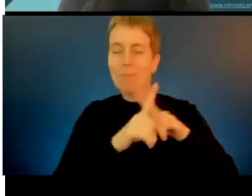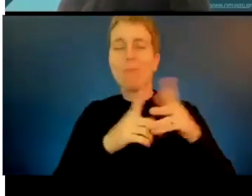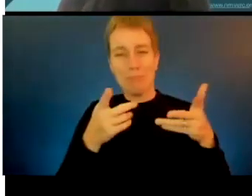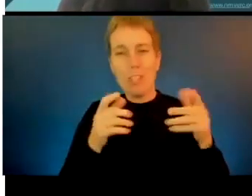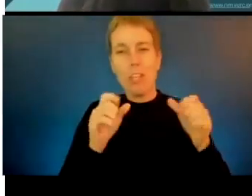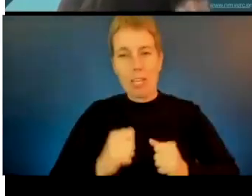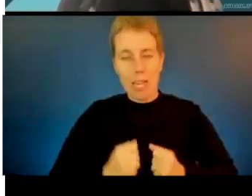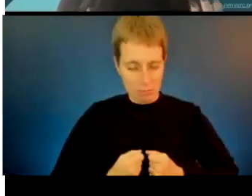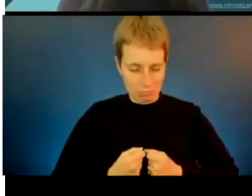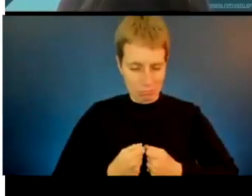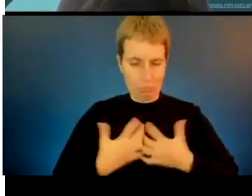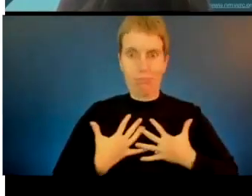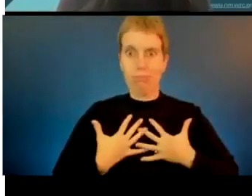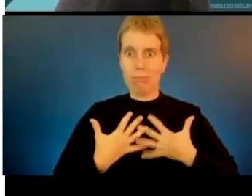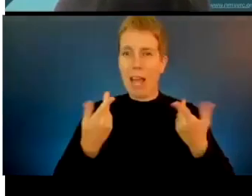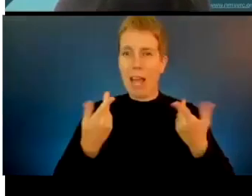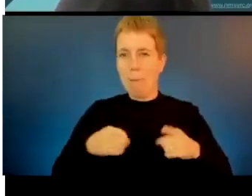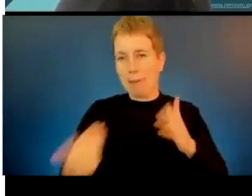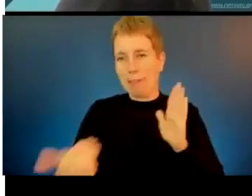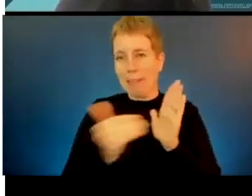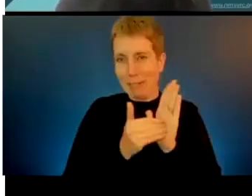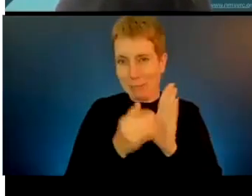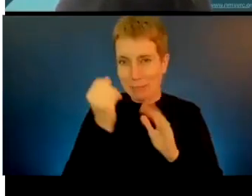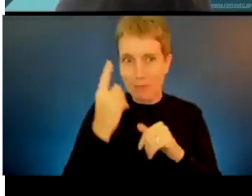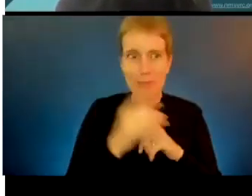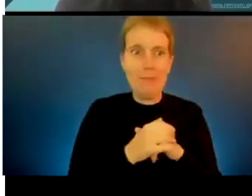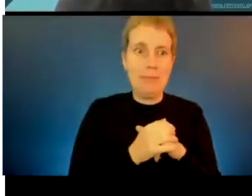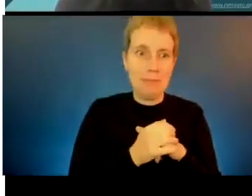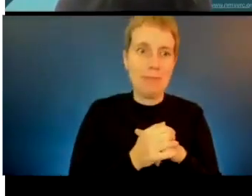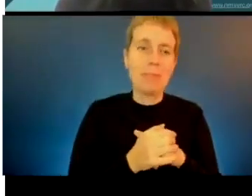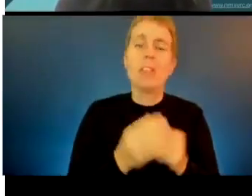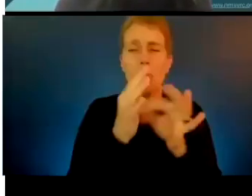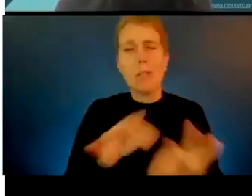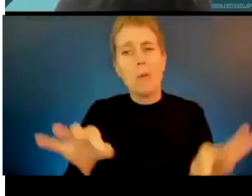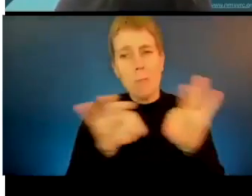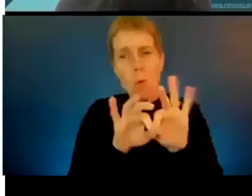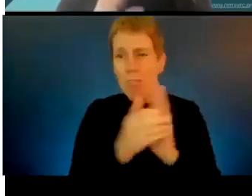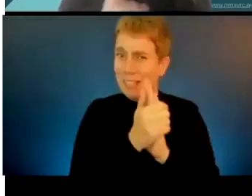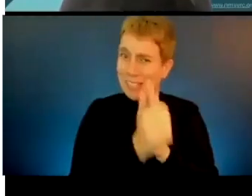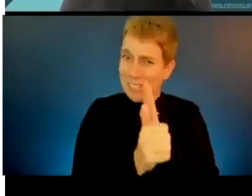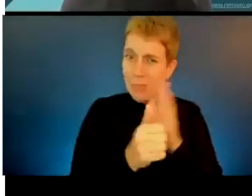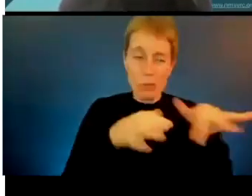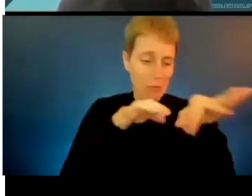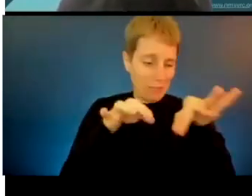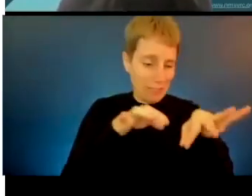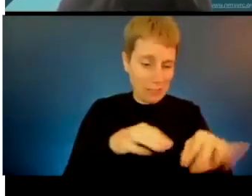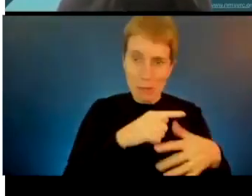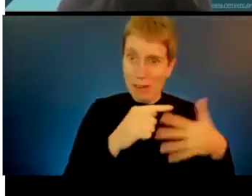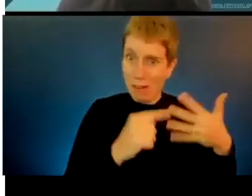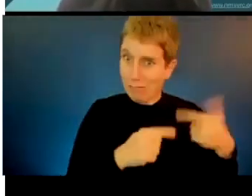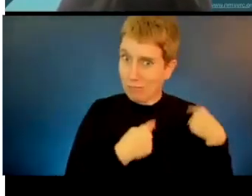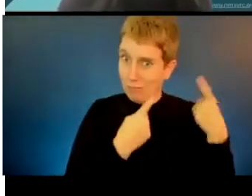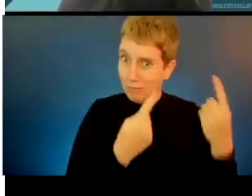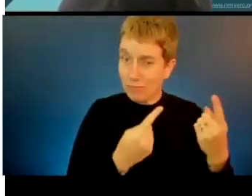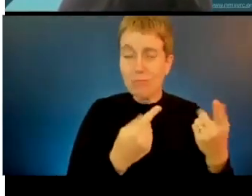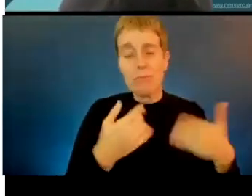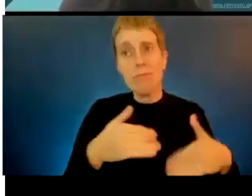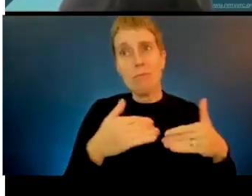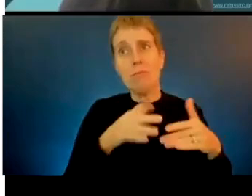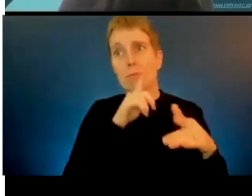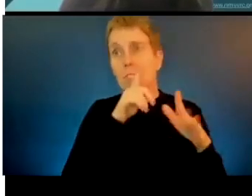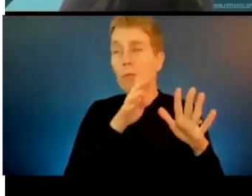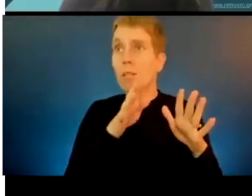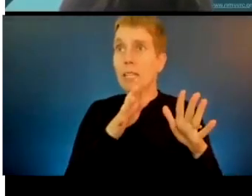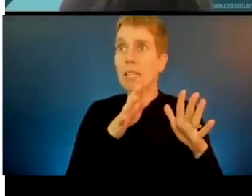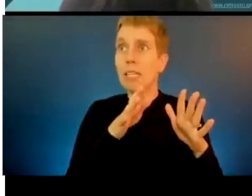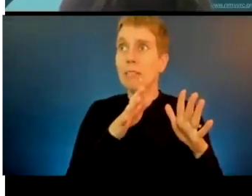making sure that we know all these skills that we've talked about today really are according to your own, but really can be